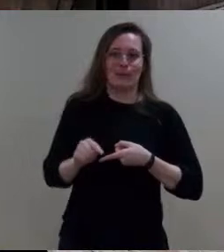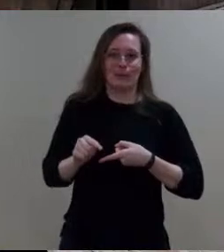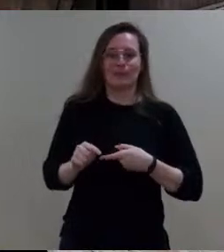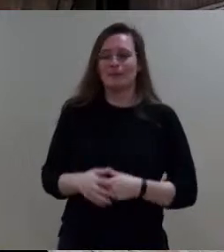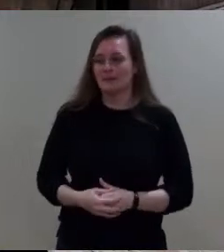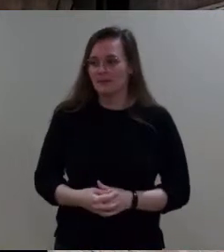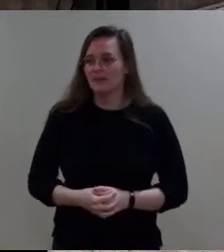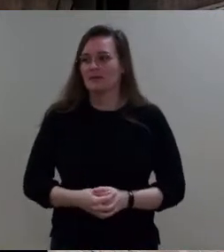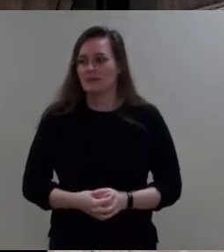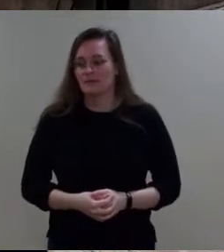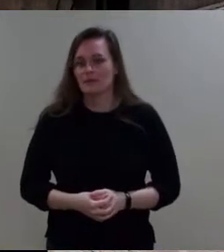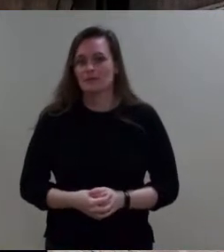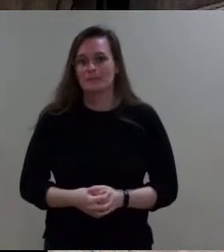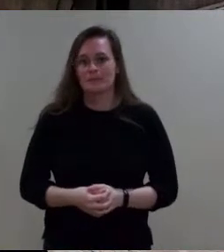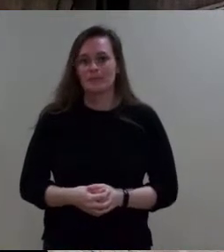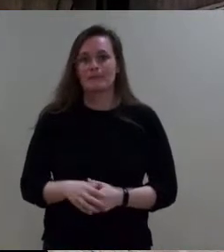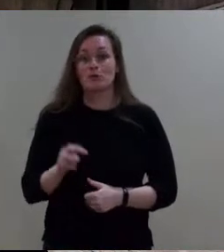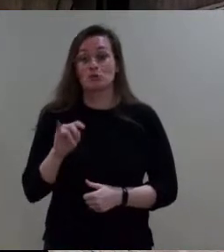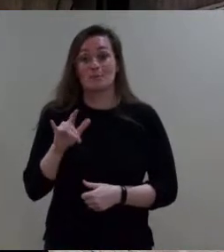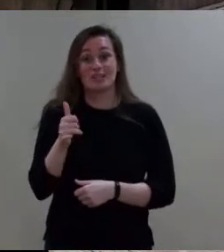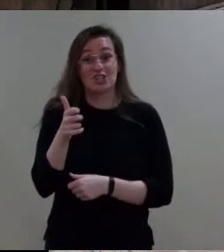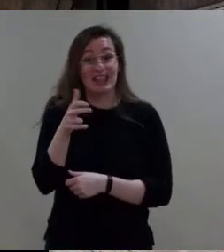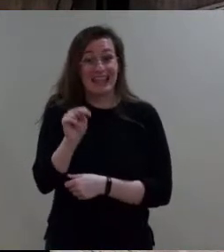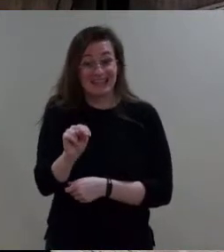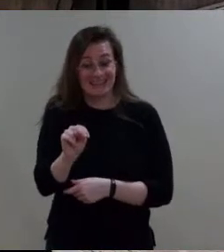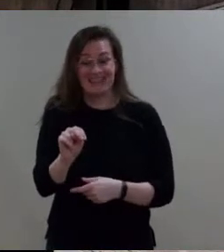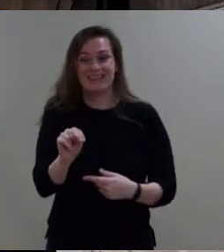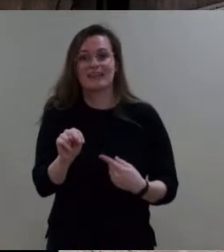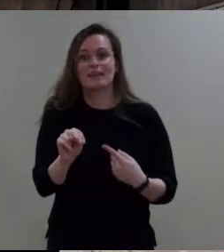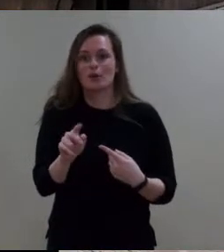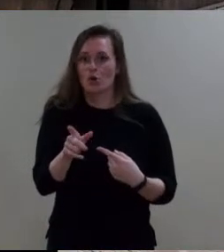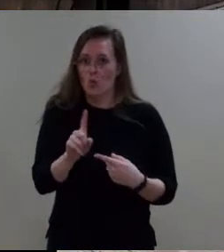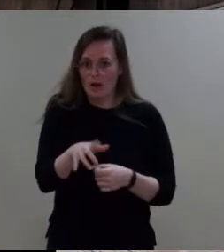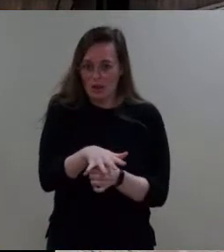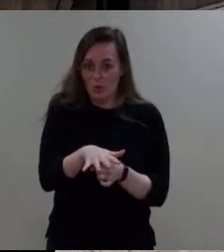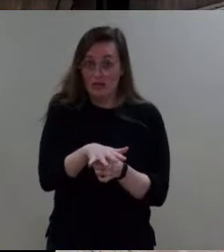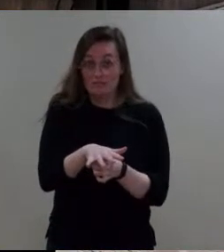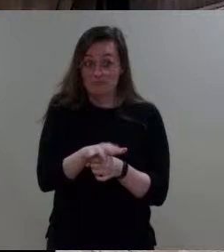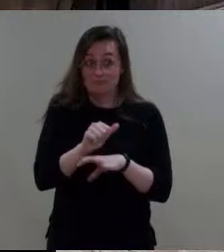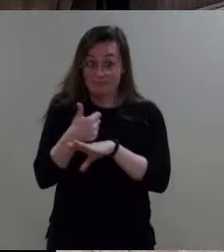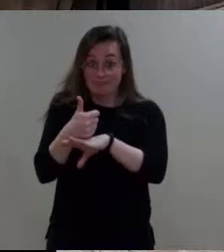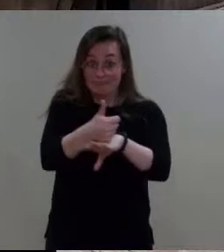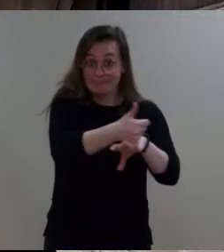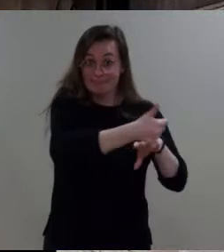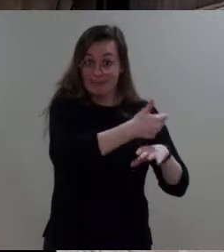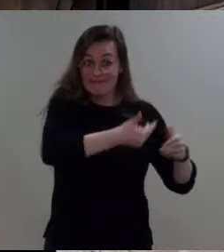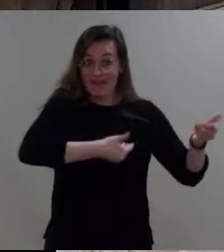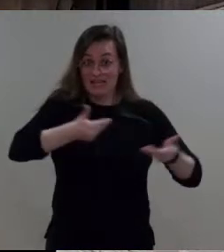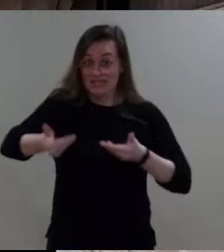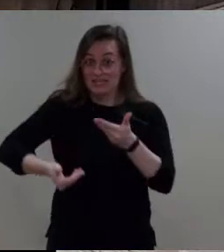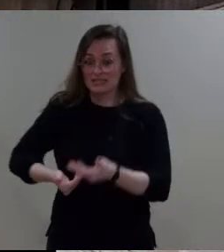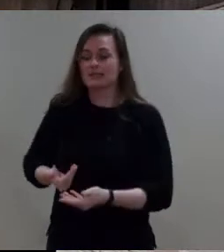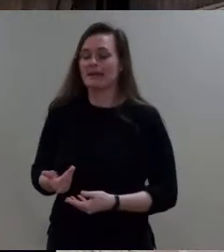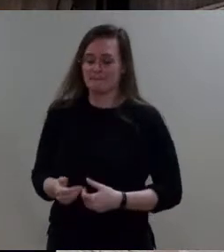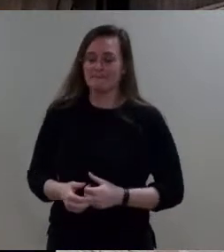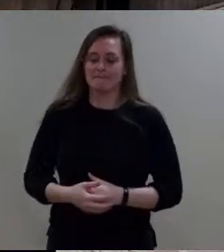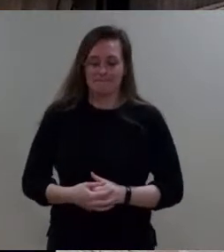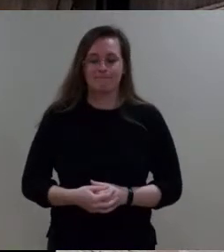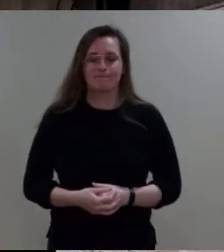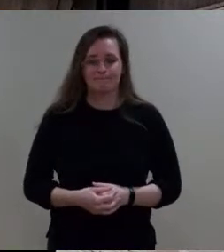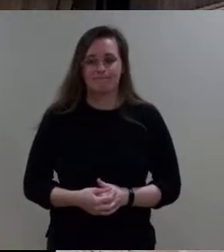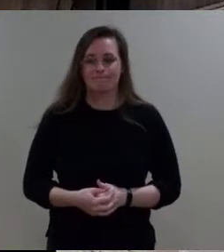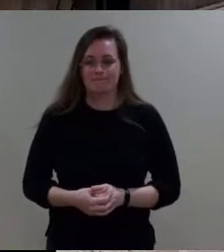Michelin municipalities where Michelin is located, probably, Yes. around the yes, world. Yes, Yeah. yeah. And you had said